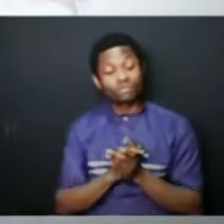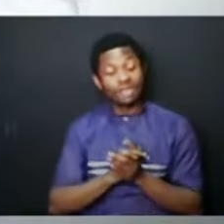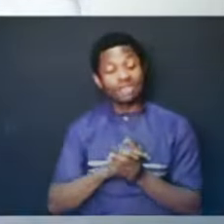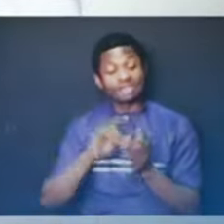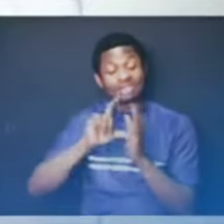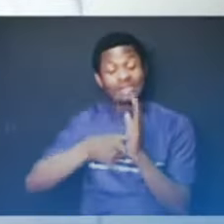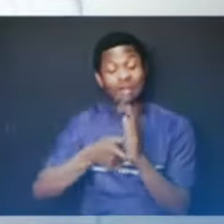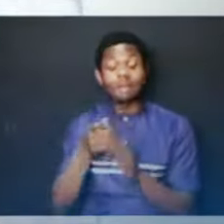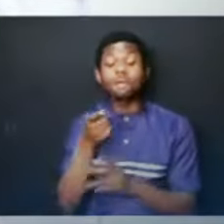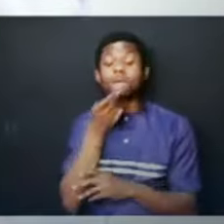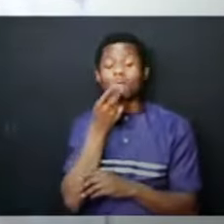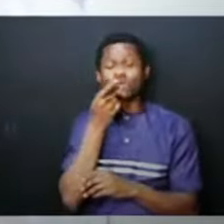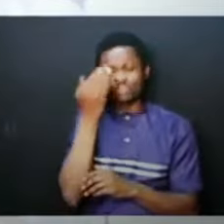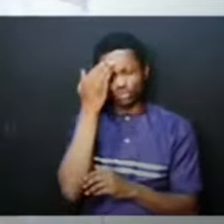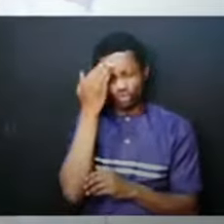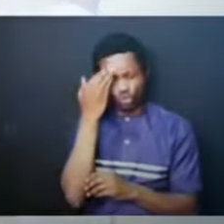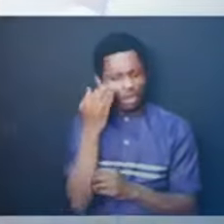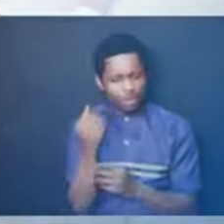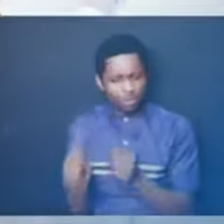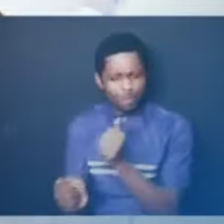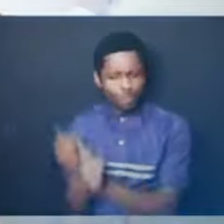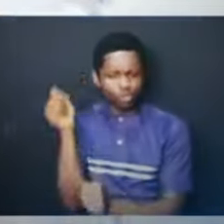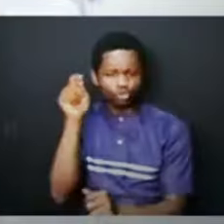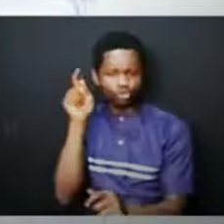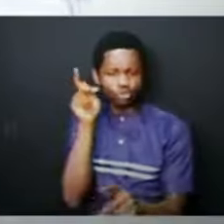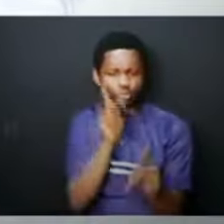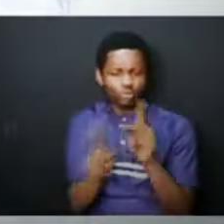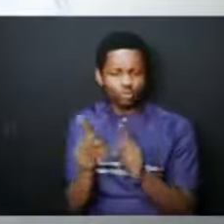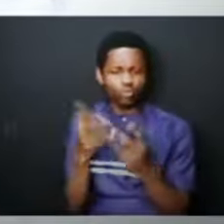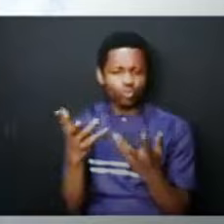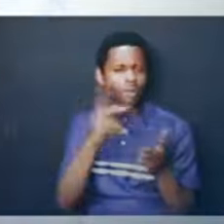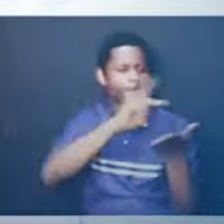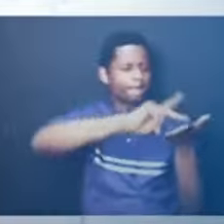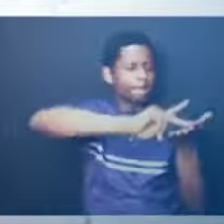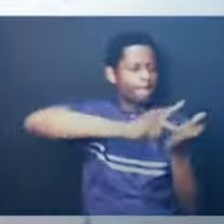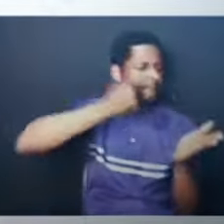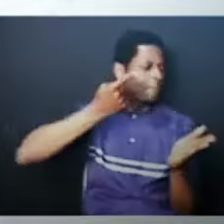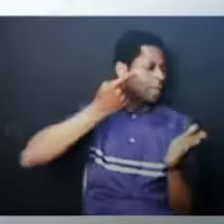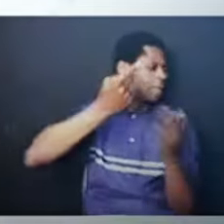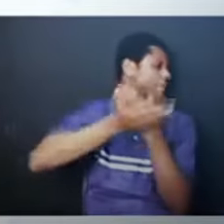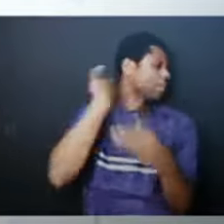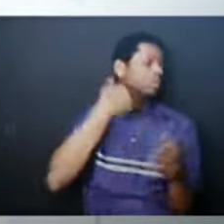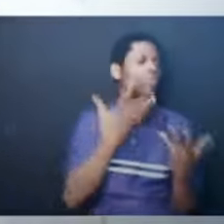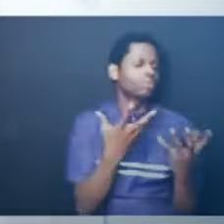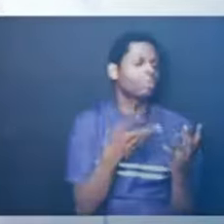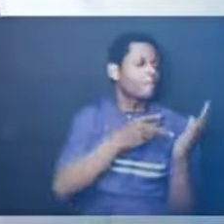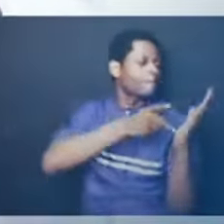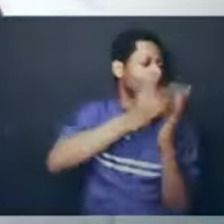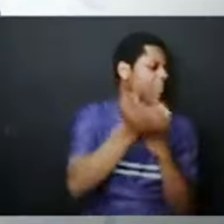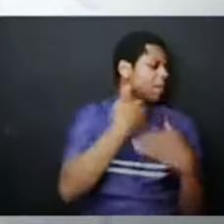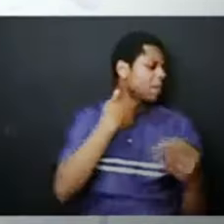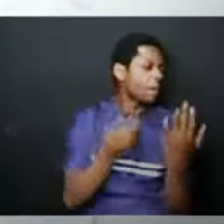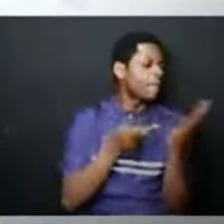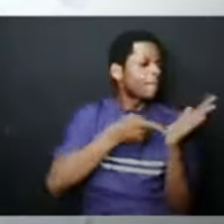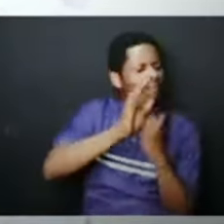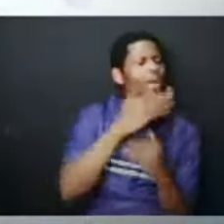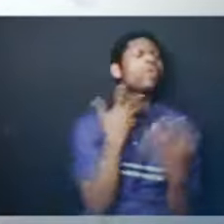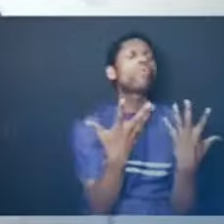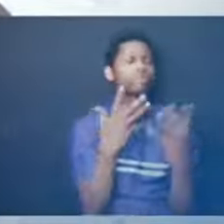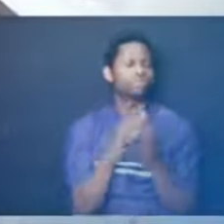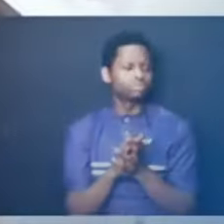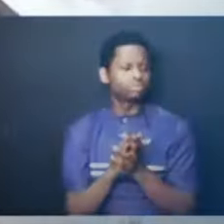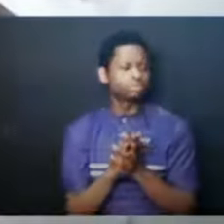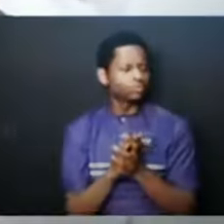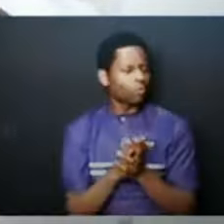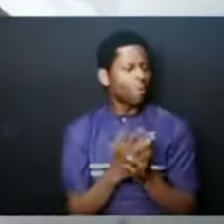revenge. So he admonished the brethren in Rome and by extension all of us to